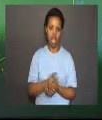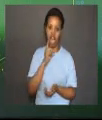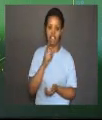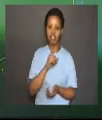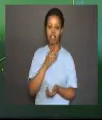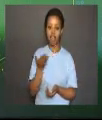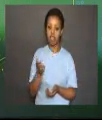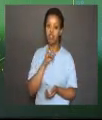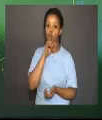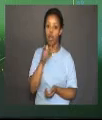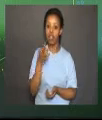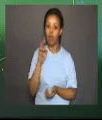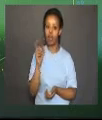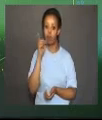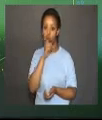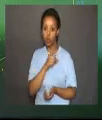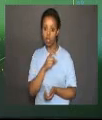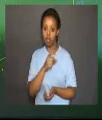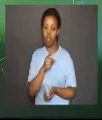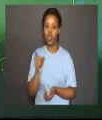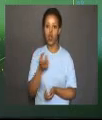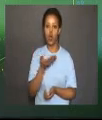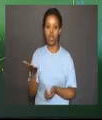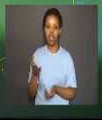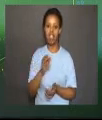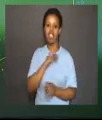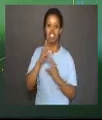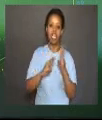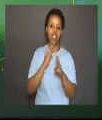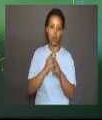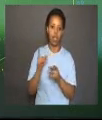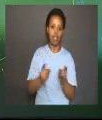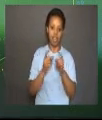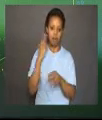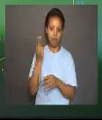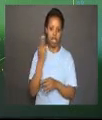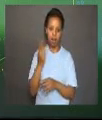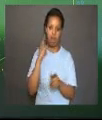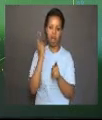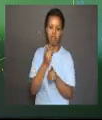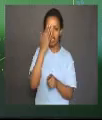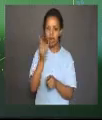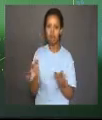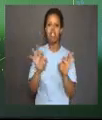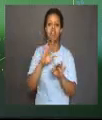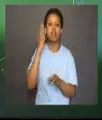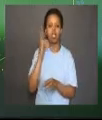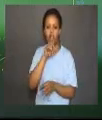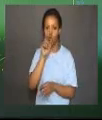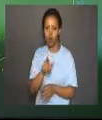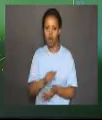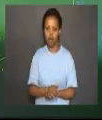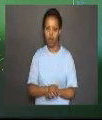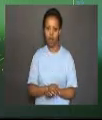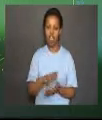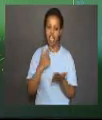true or false using scientific methods? Write your ideas on